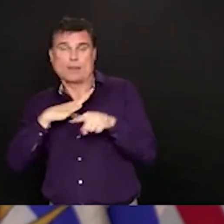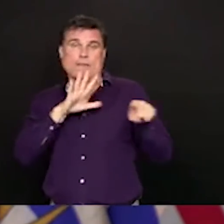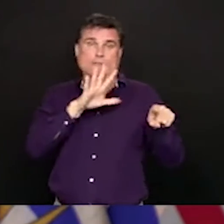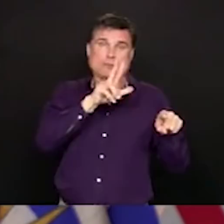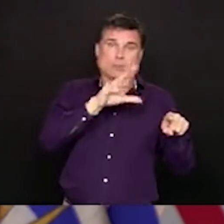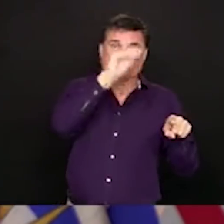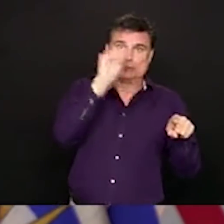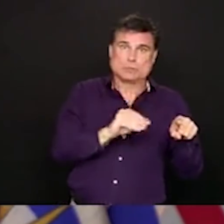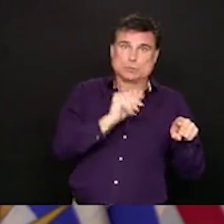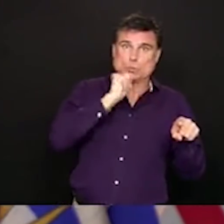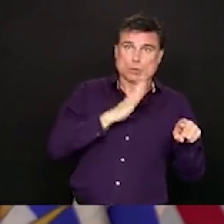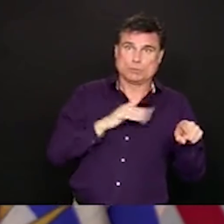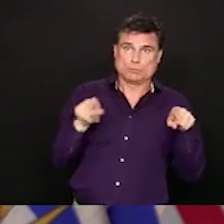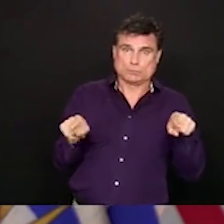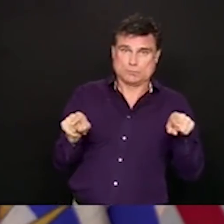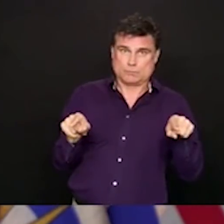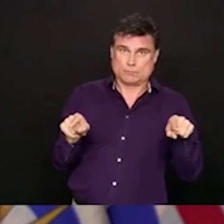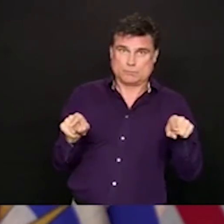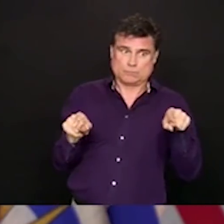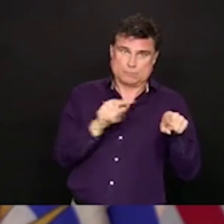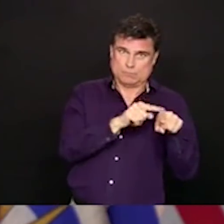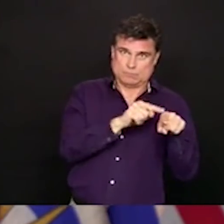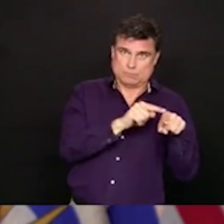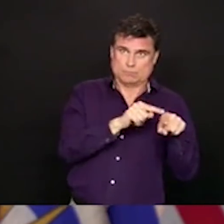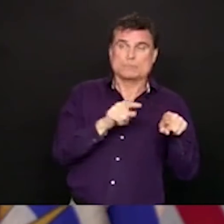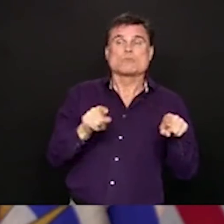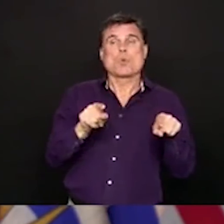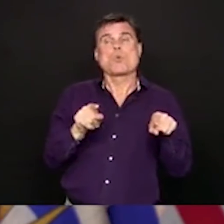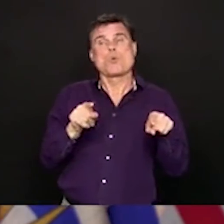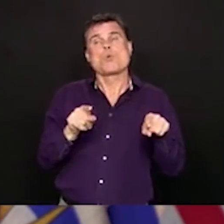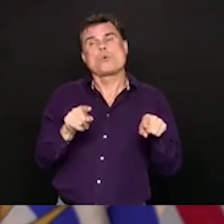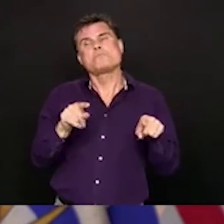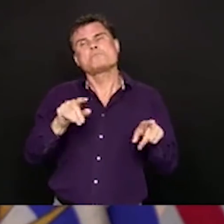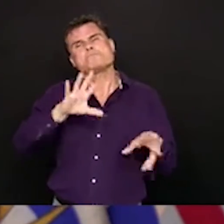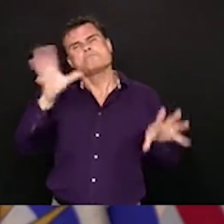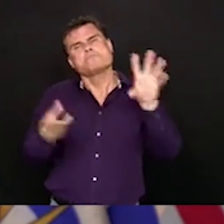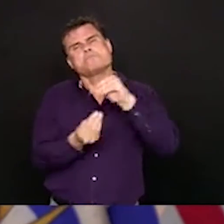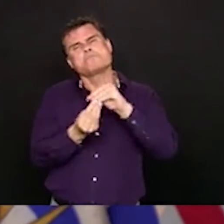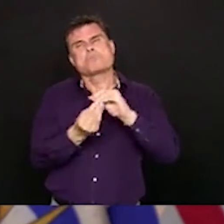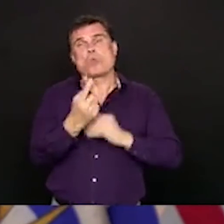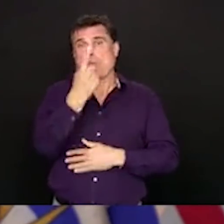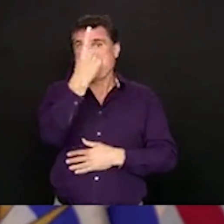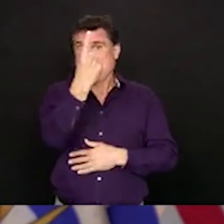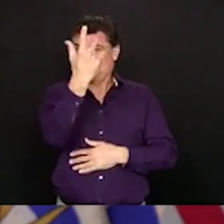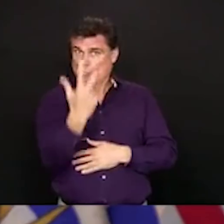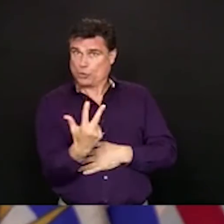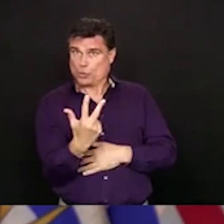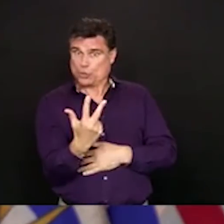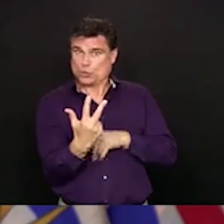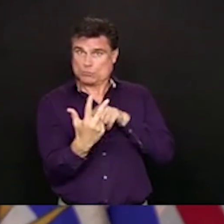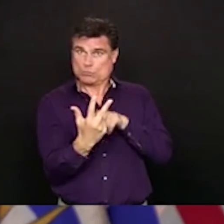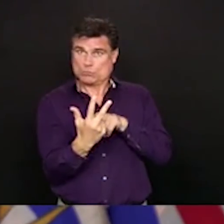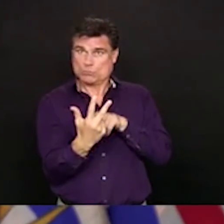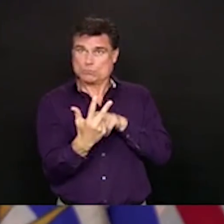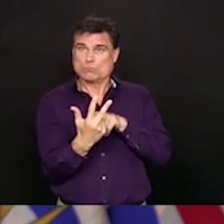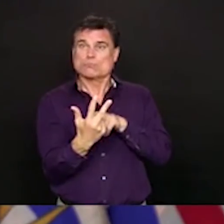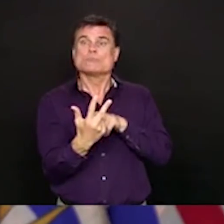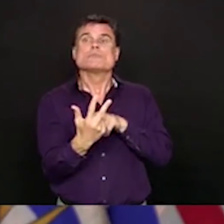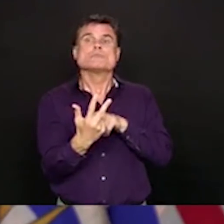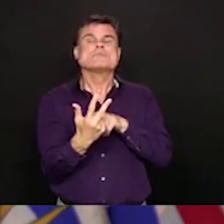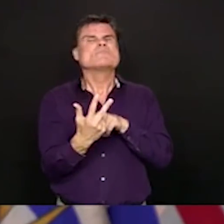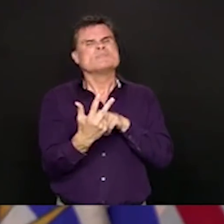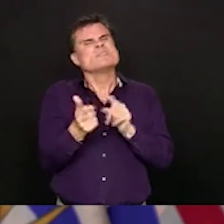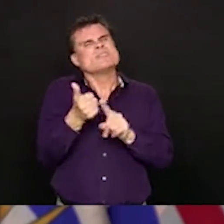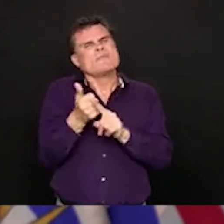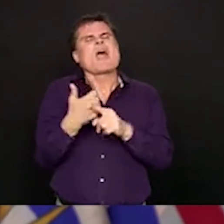disease or diabetes or heart disease or, sorry, I said cardiac disease, or respiratory illness or cancer.